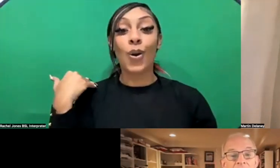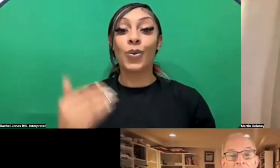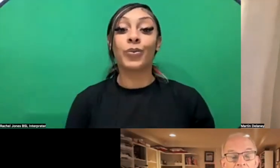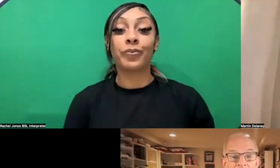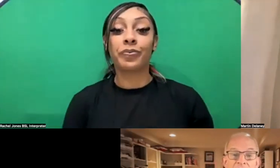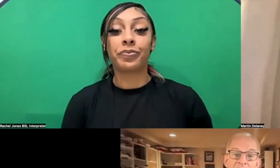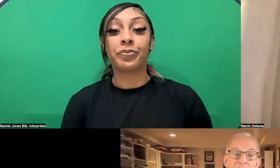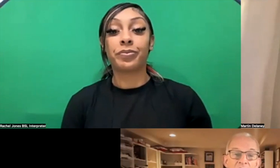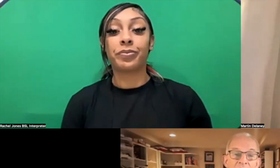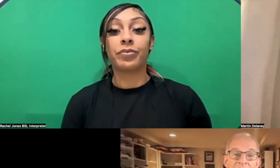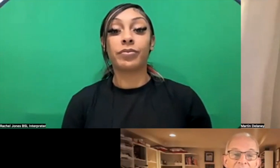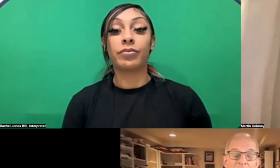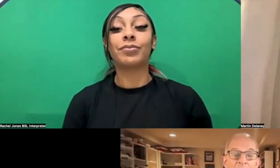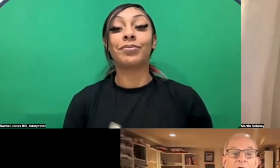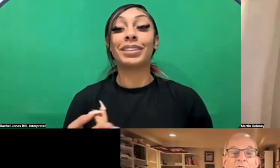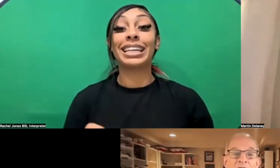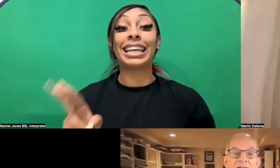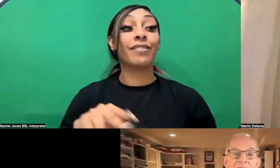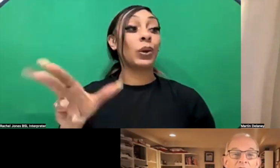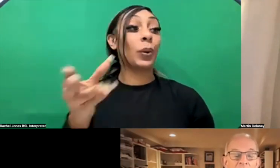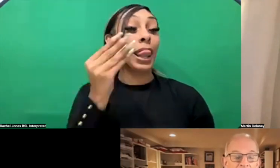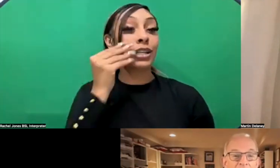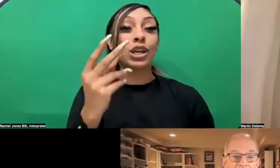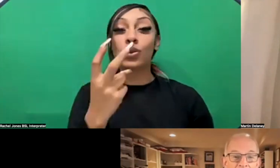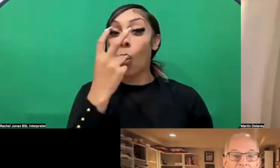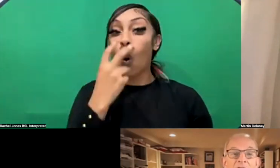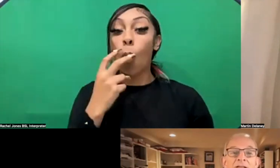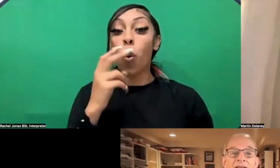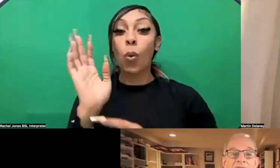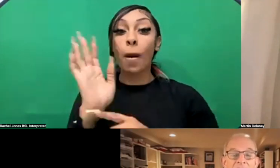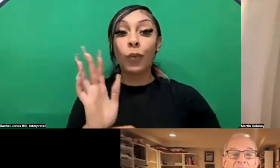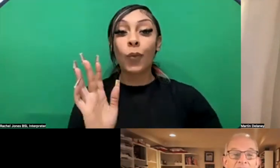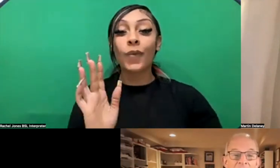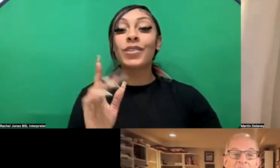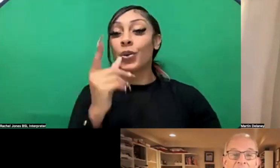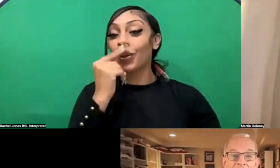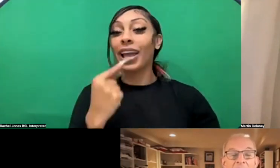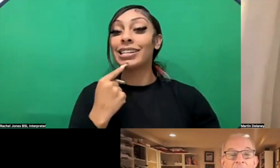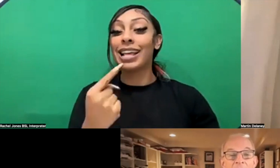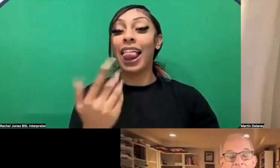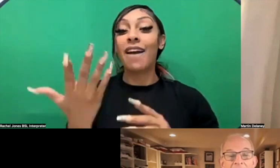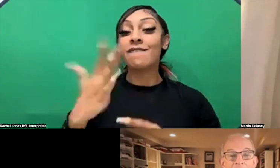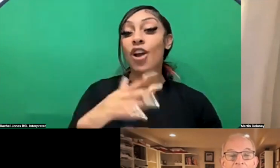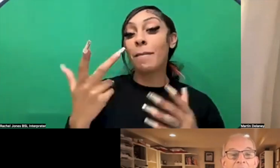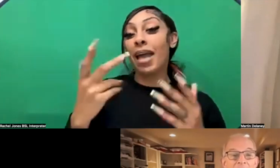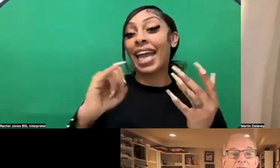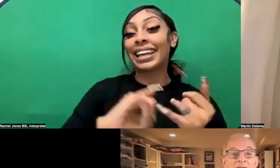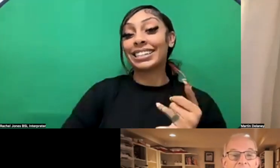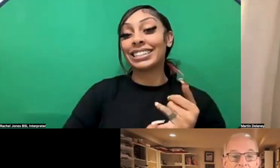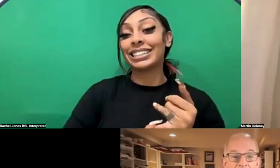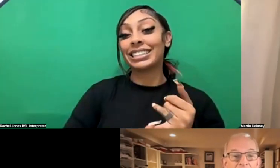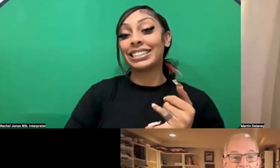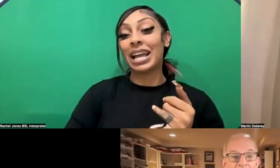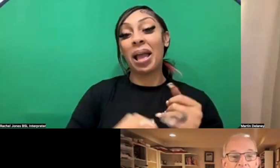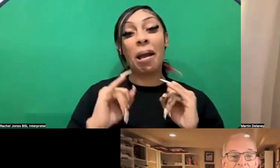if you ever listened to an old movie, you could pretty much tell if it came from the 80s because it had a bad